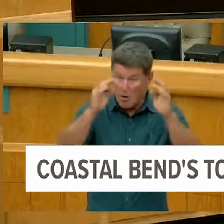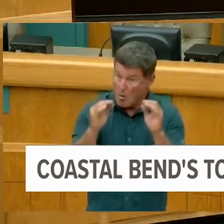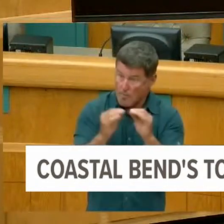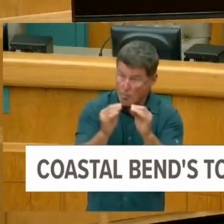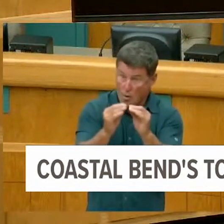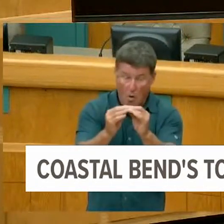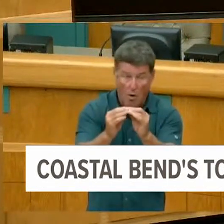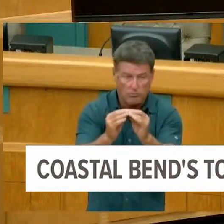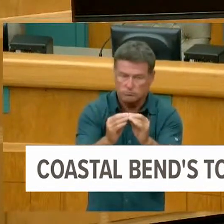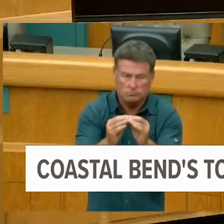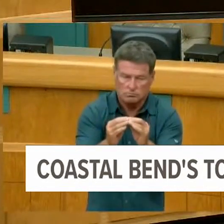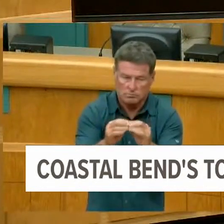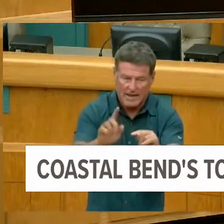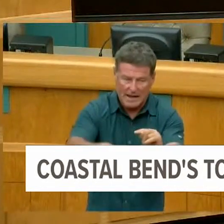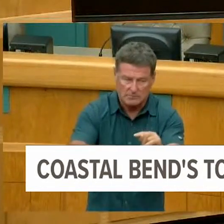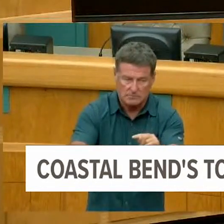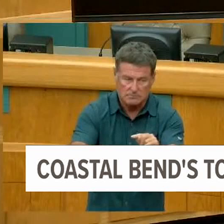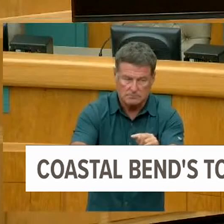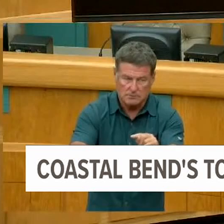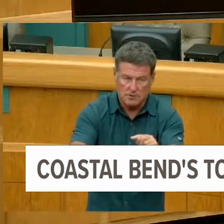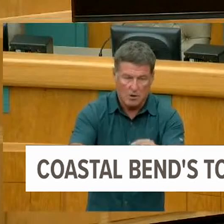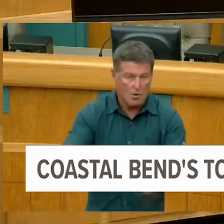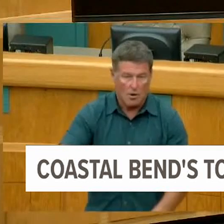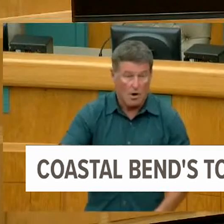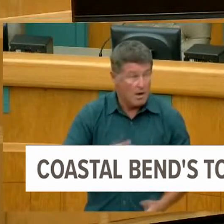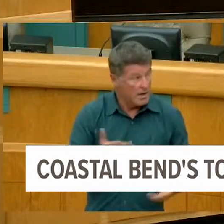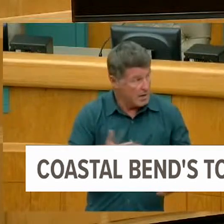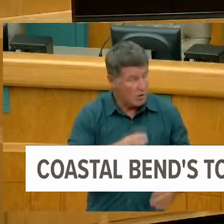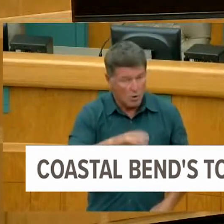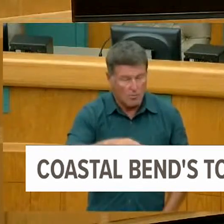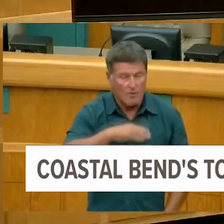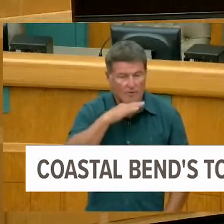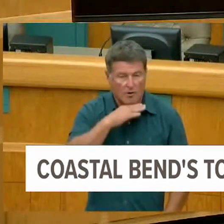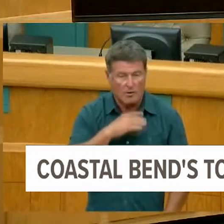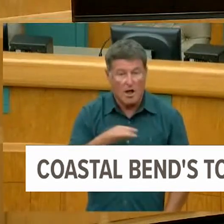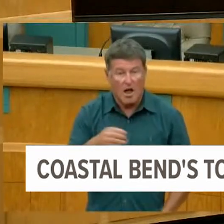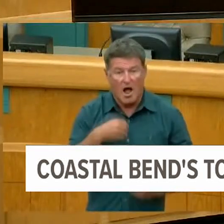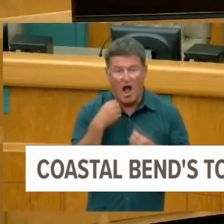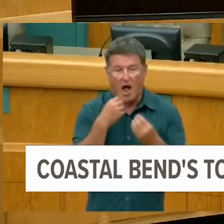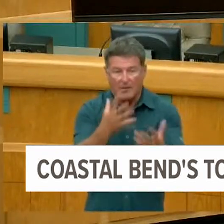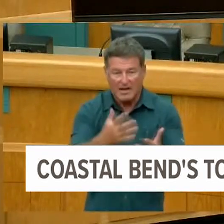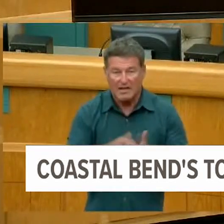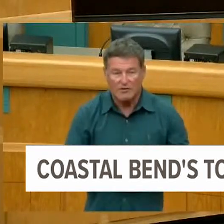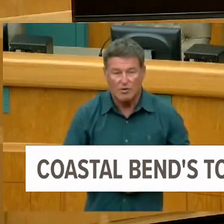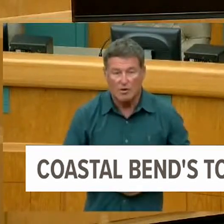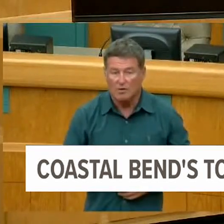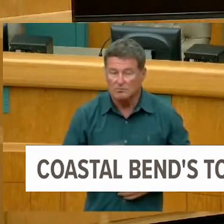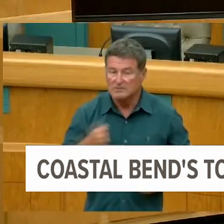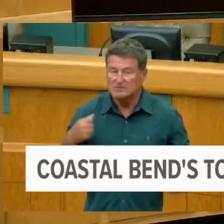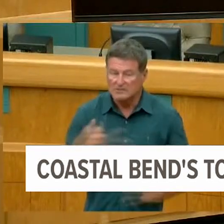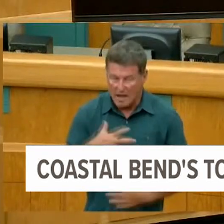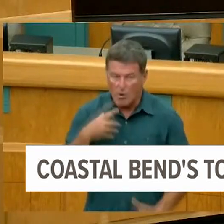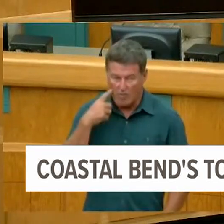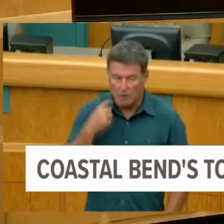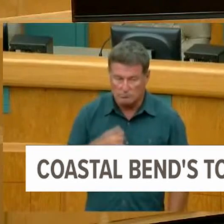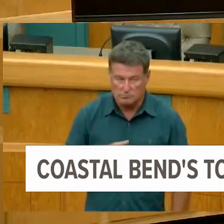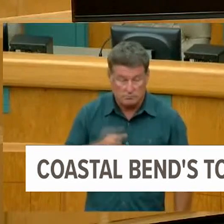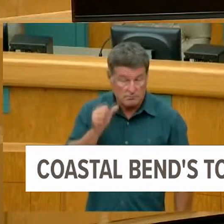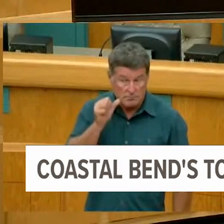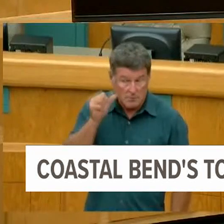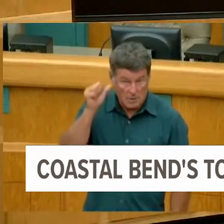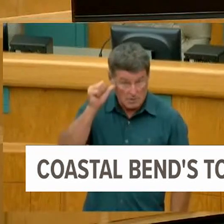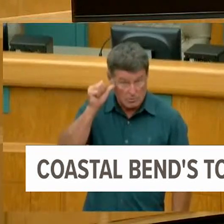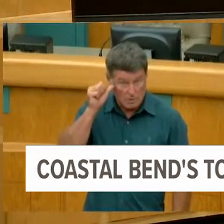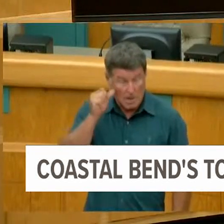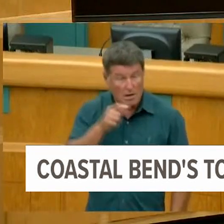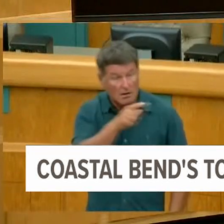Nueces County Judge Barbara Canales says she has reached out to Judge Madrid and mayors of Corpus Christi, Port A, to ask for another consultation with the Texas General